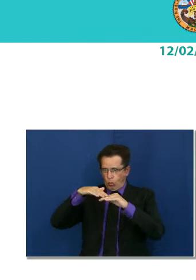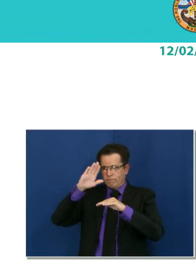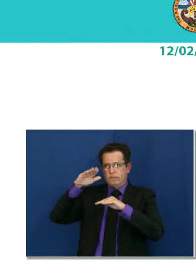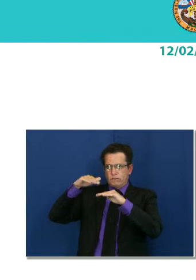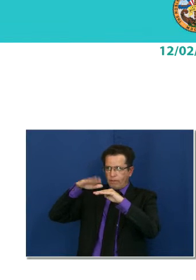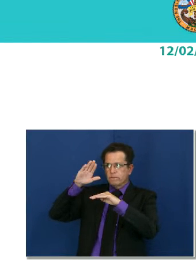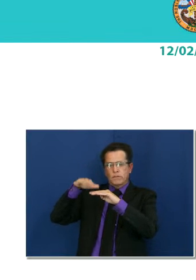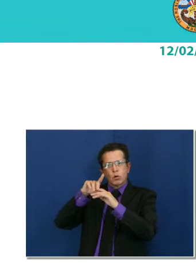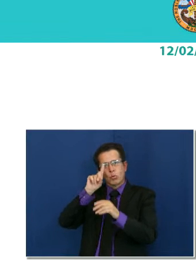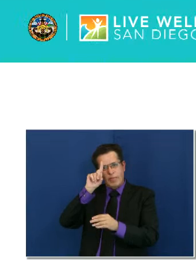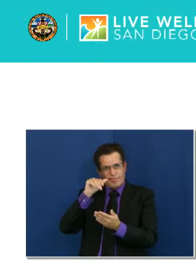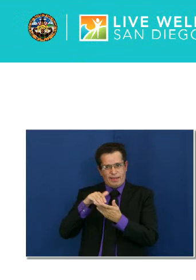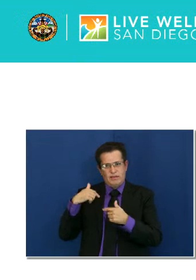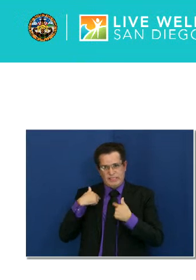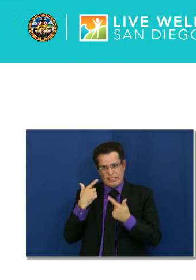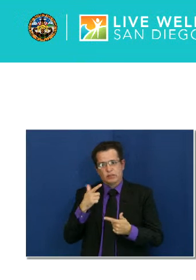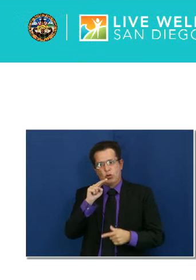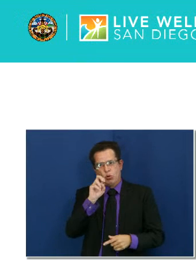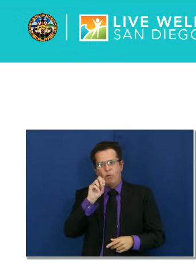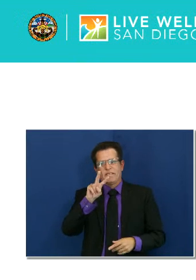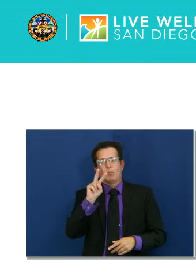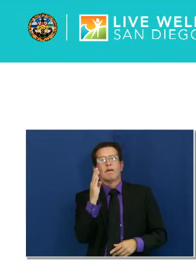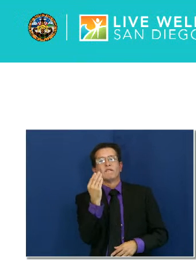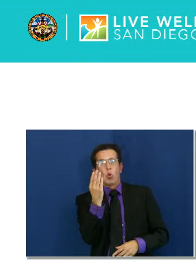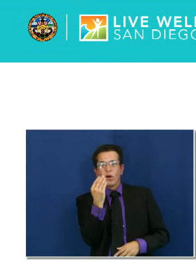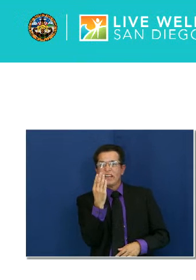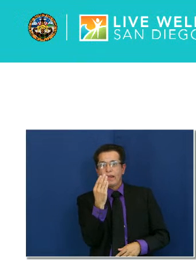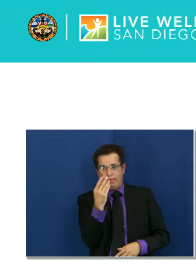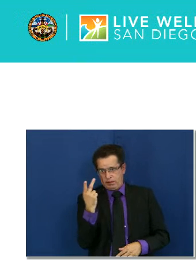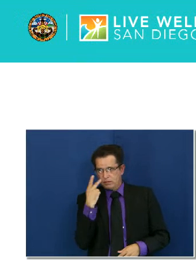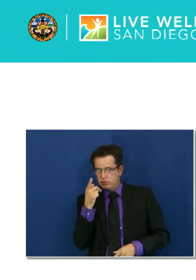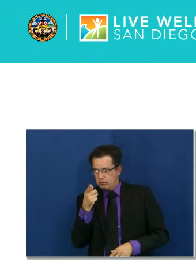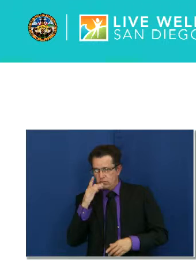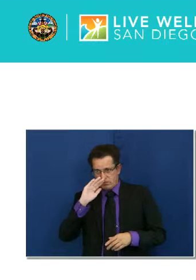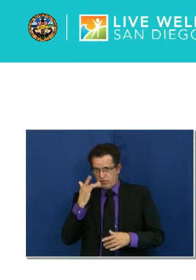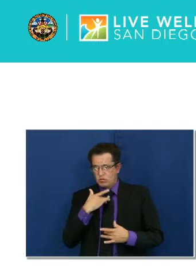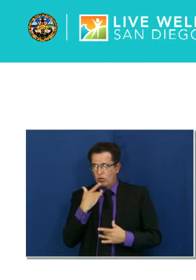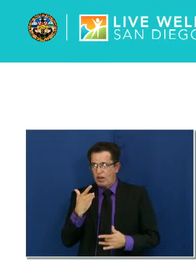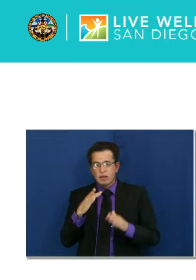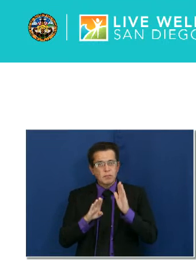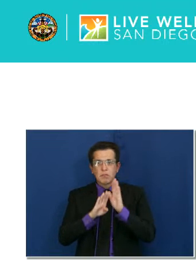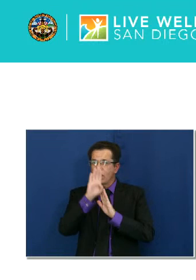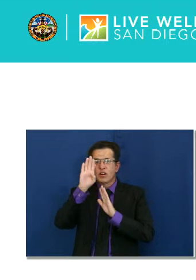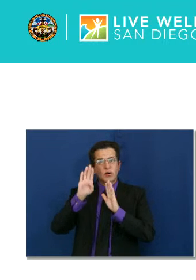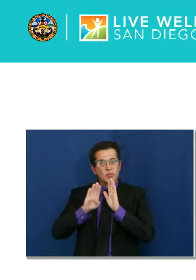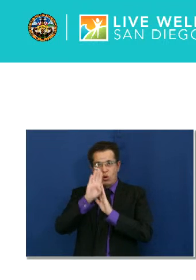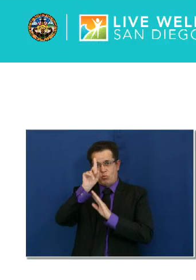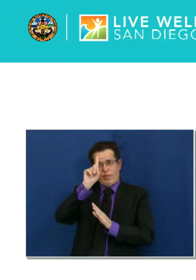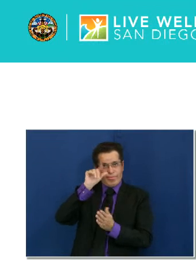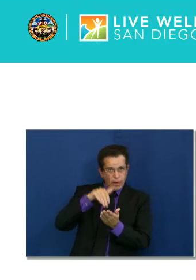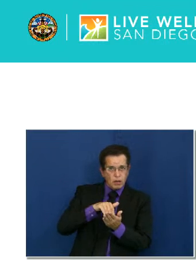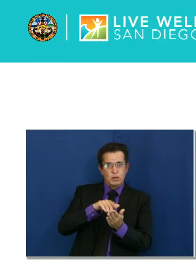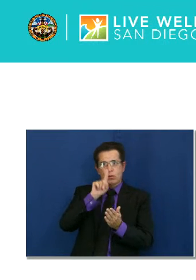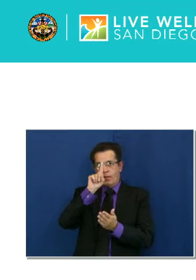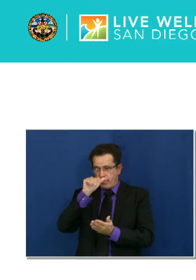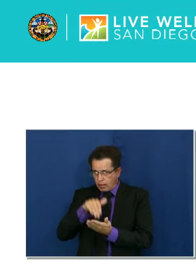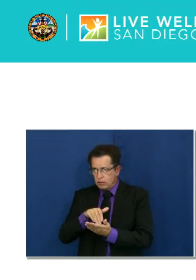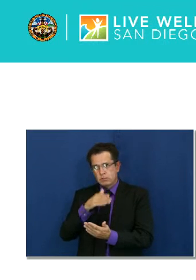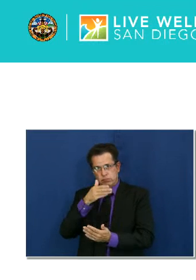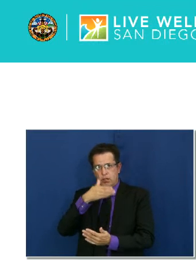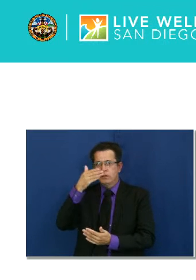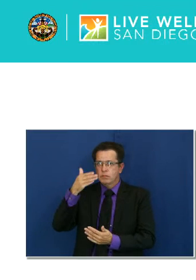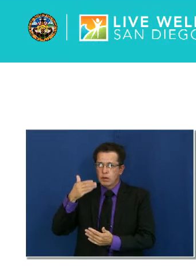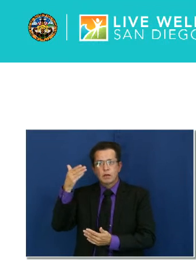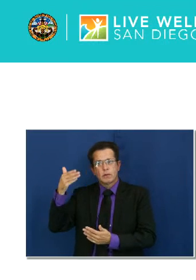14th. If you can go to the next slide. And this shows the trend of the daily number of cases, with the